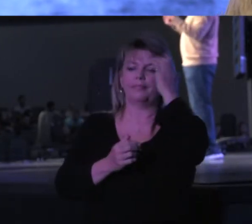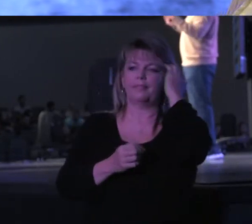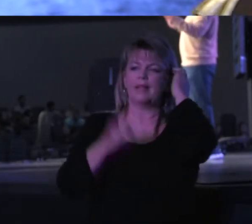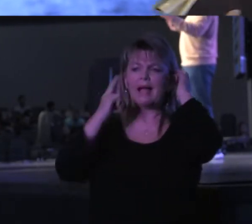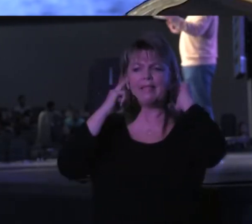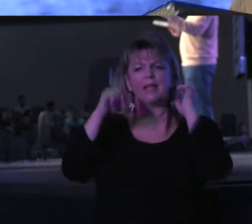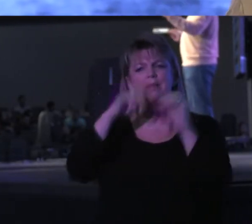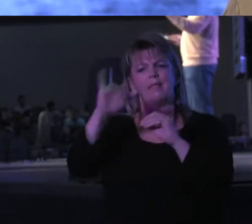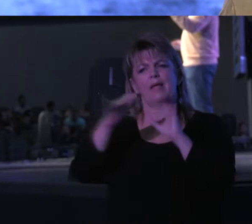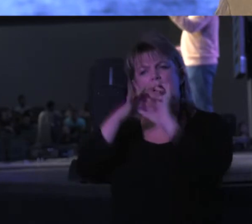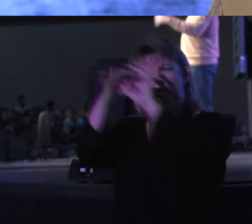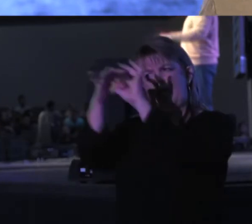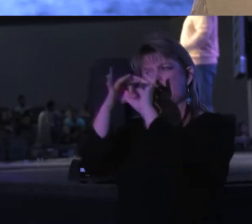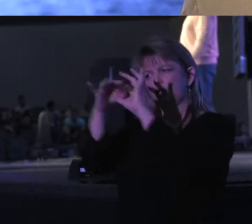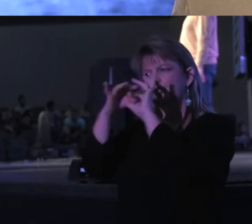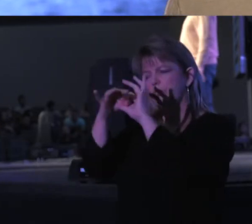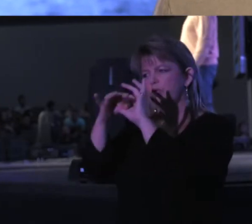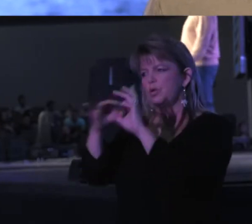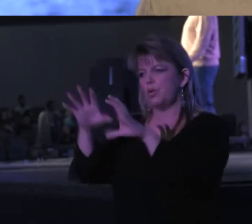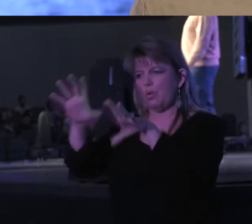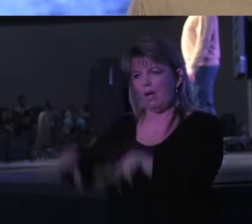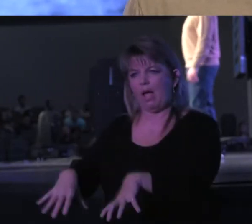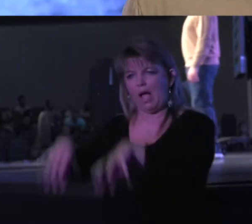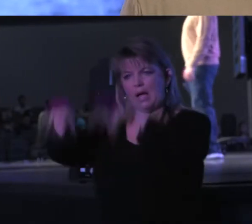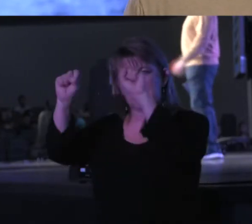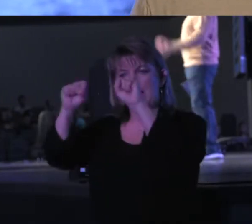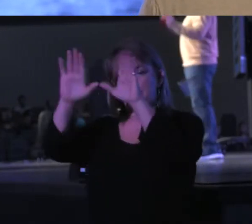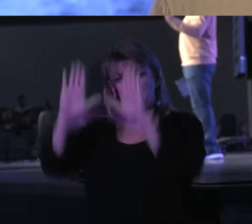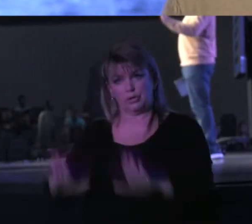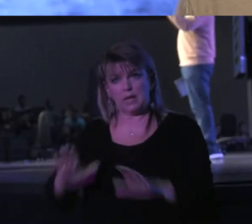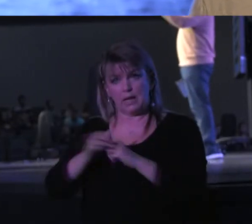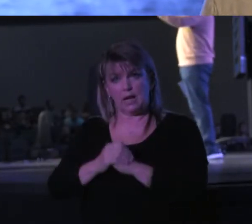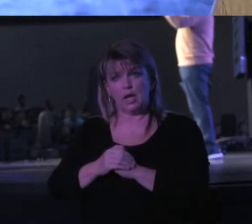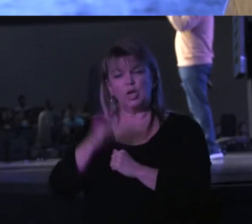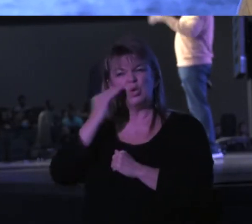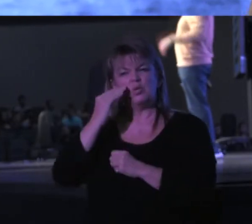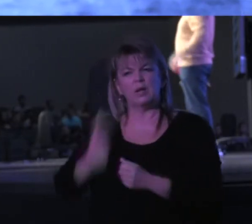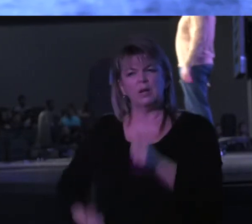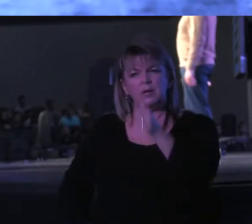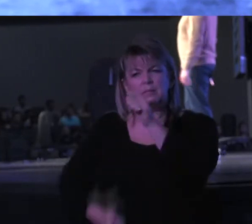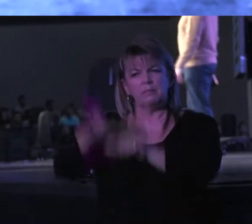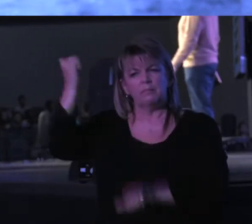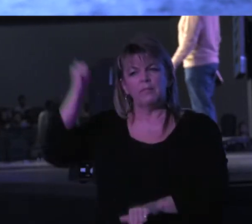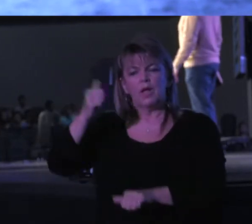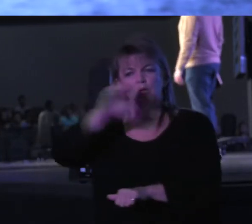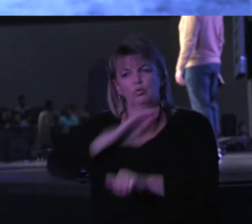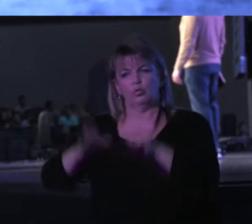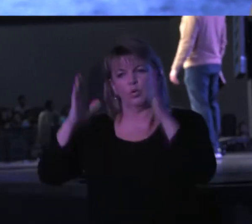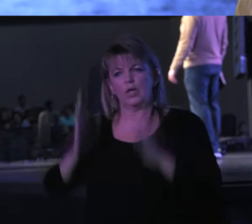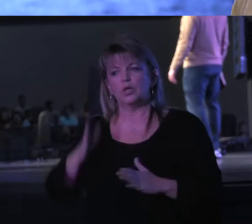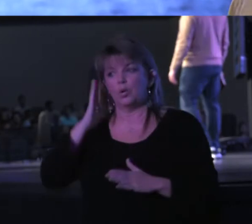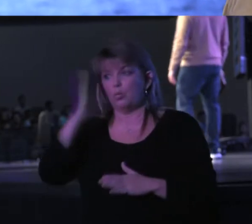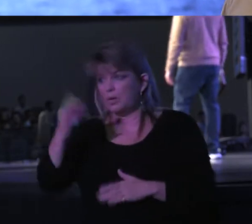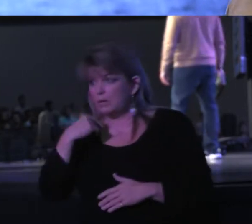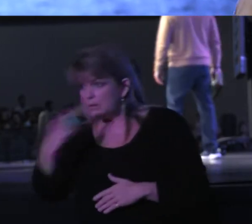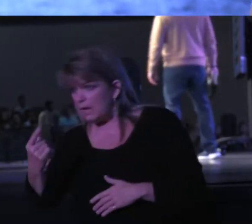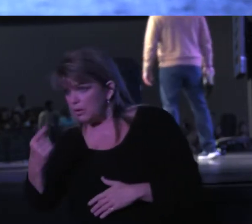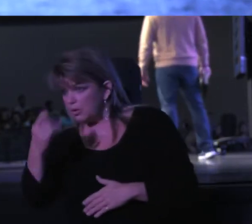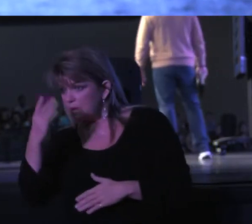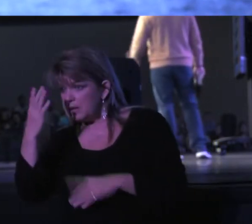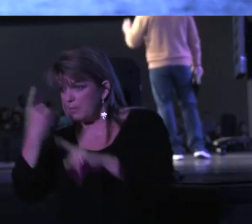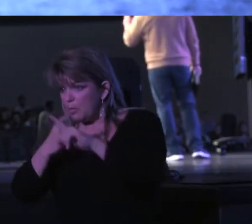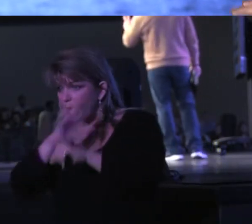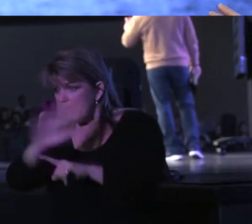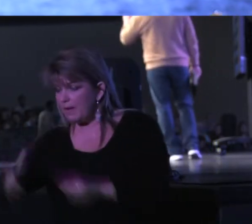think about that in relationship to Adoption Sunday. Did you know the vast majority of evangelical Christians will tell you at some point in their